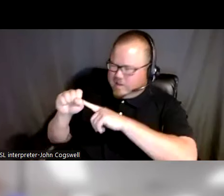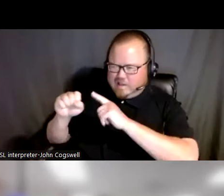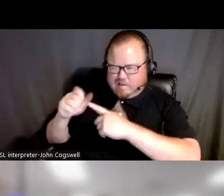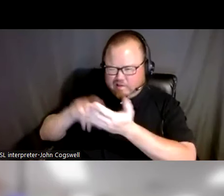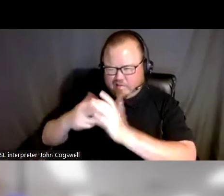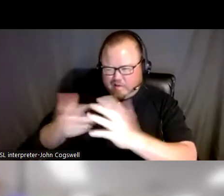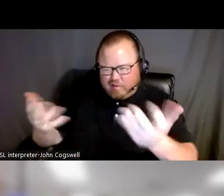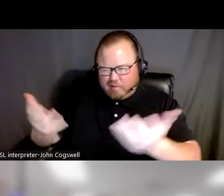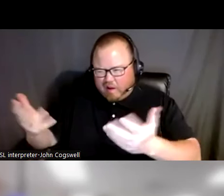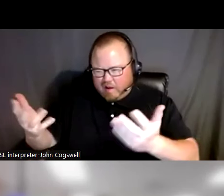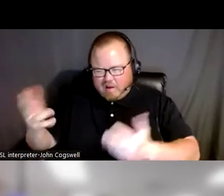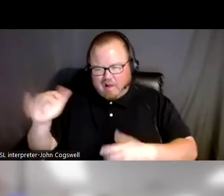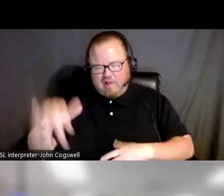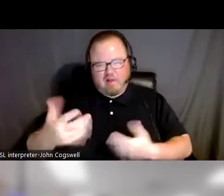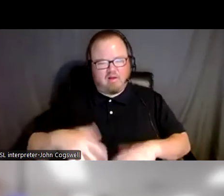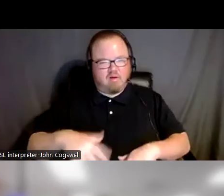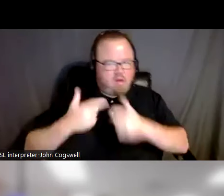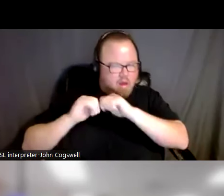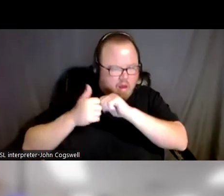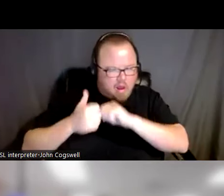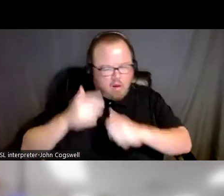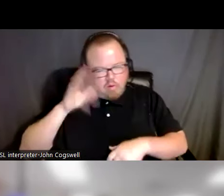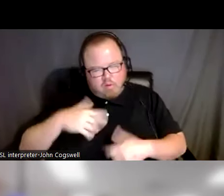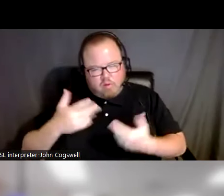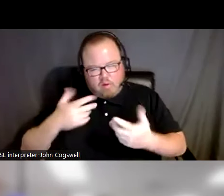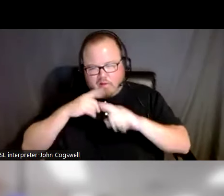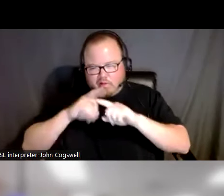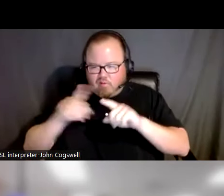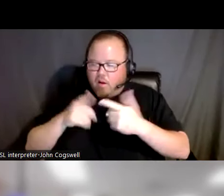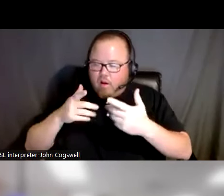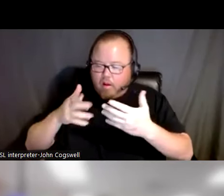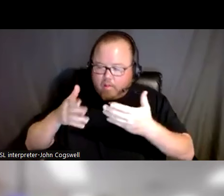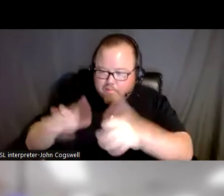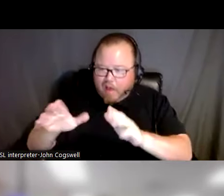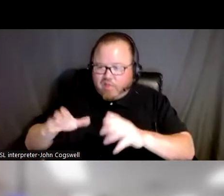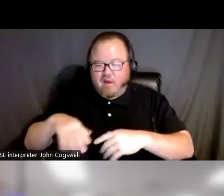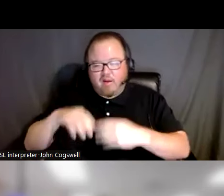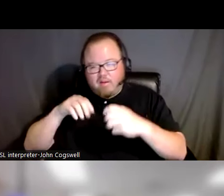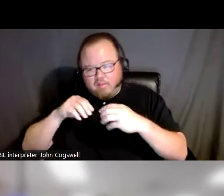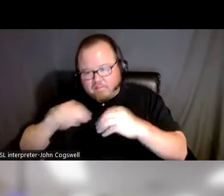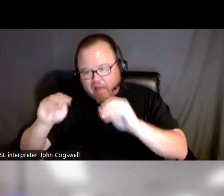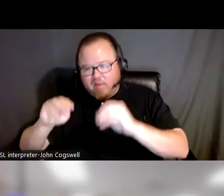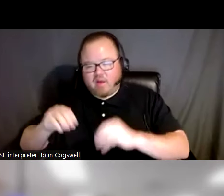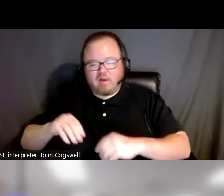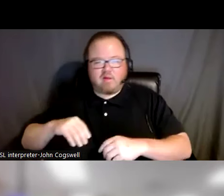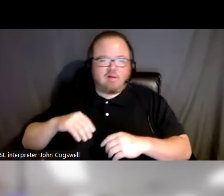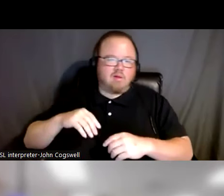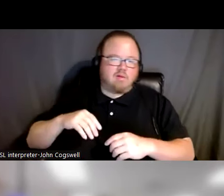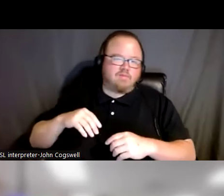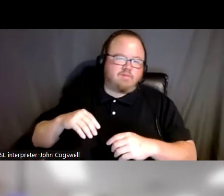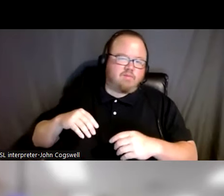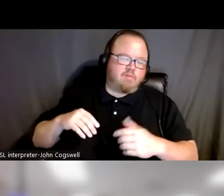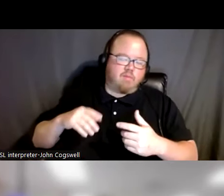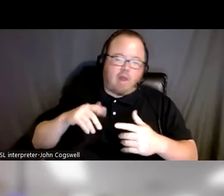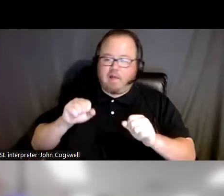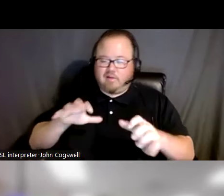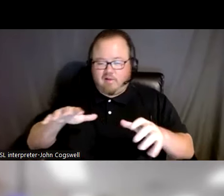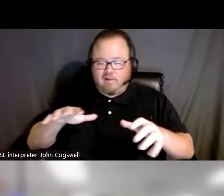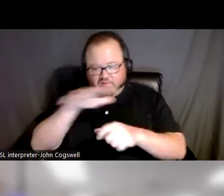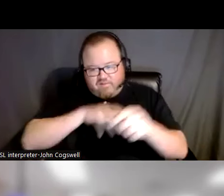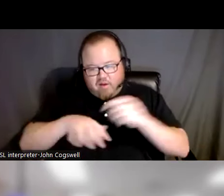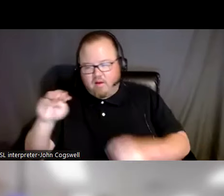what? So I like methods, I like mechanisms is a term I use a lot, but collectively as a field, means